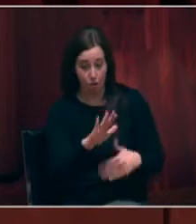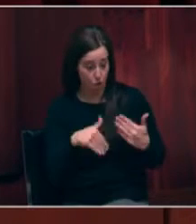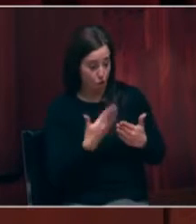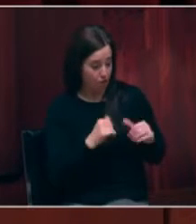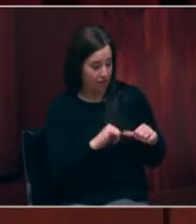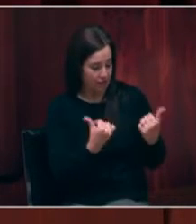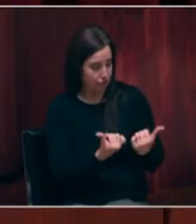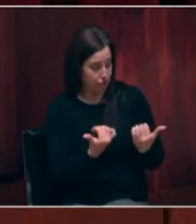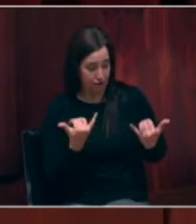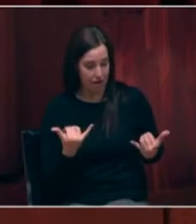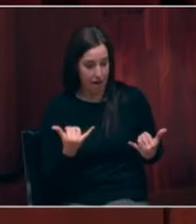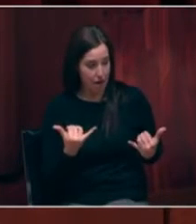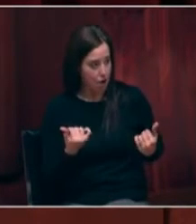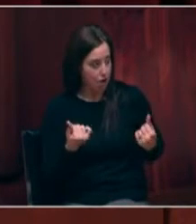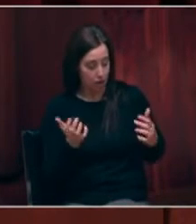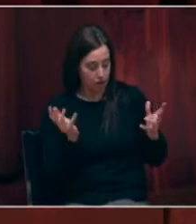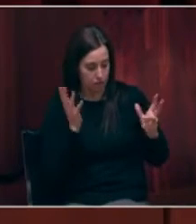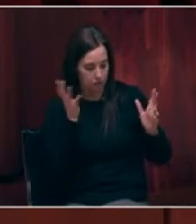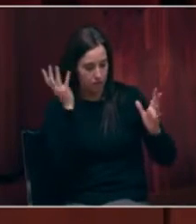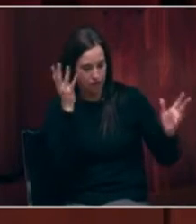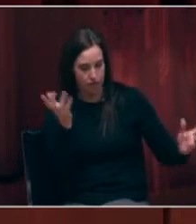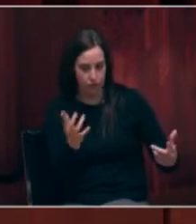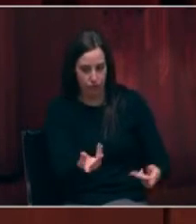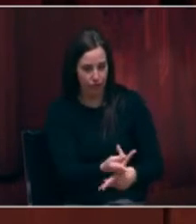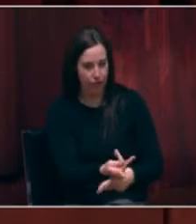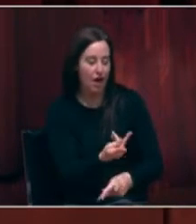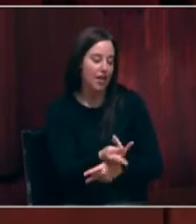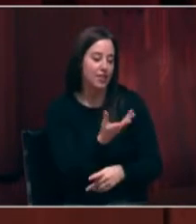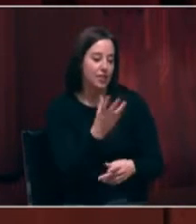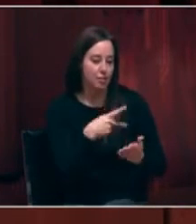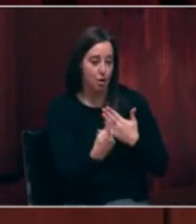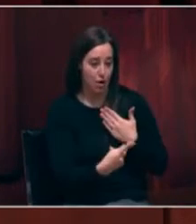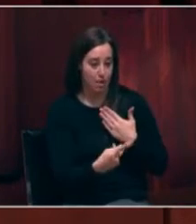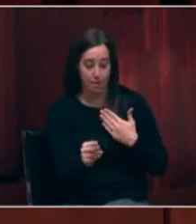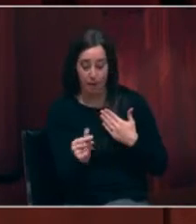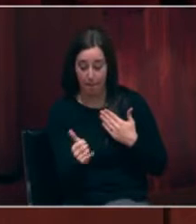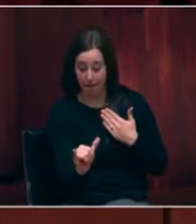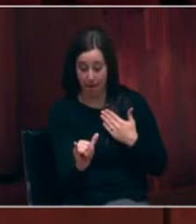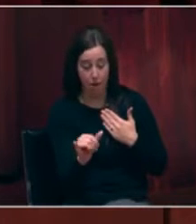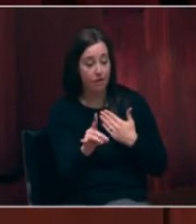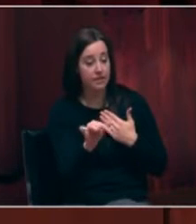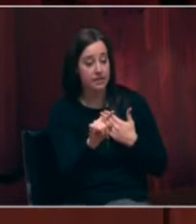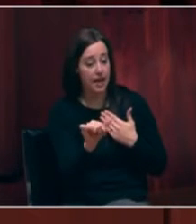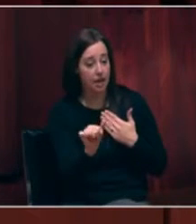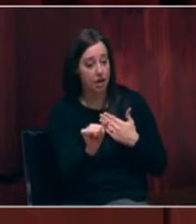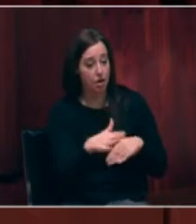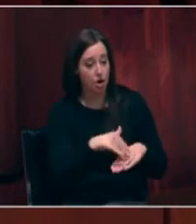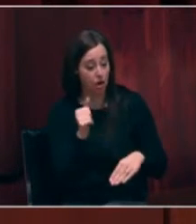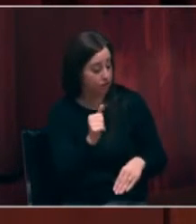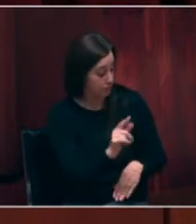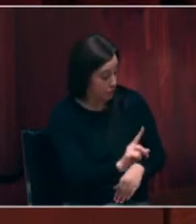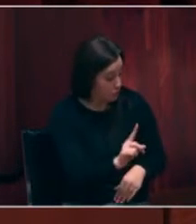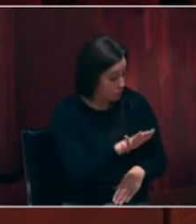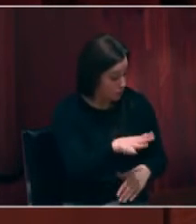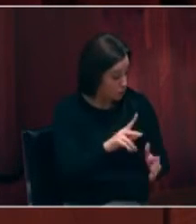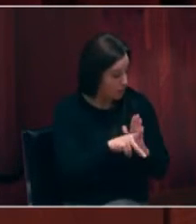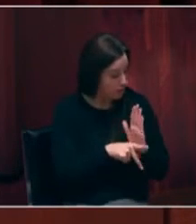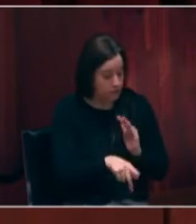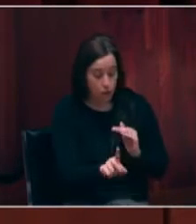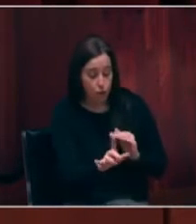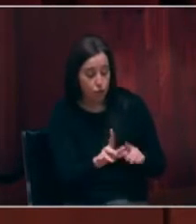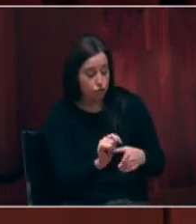their arms around CUI implementation. And by May, there's going to be a data call issued to agencies to say, where are you at on policy? Where are you